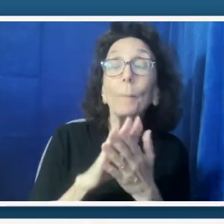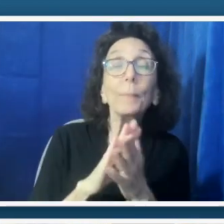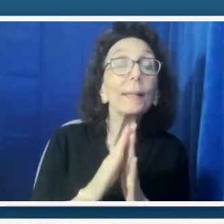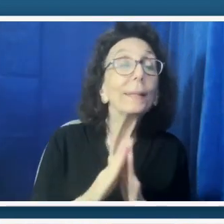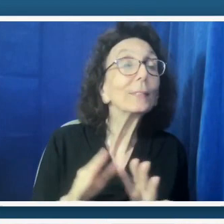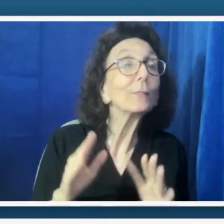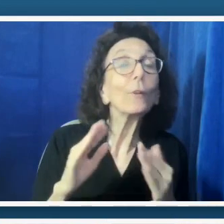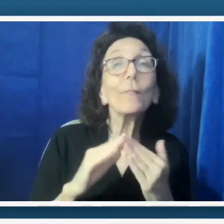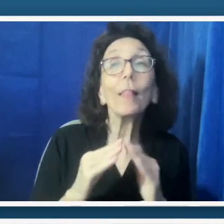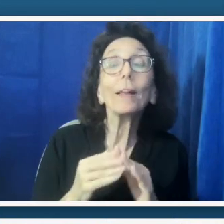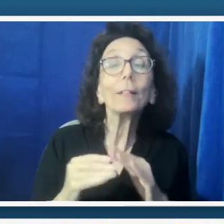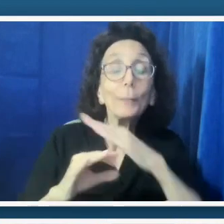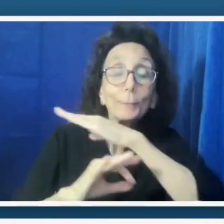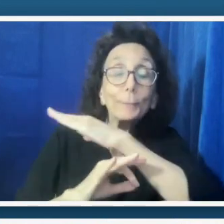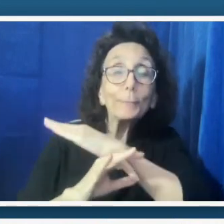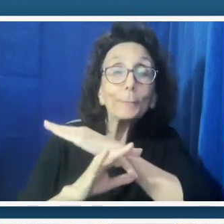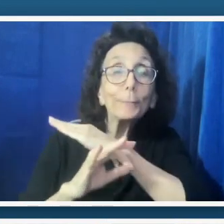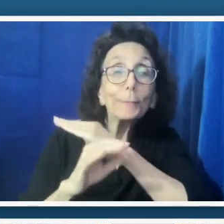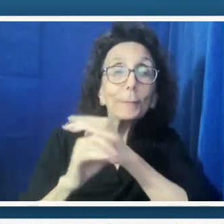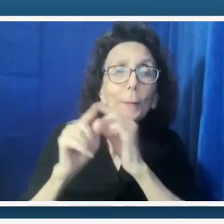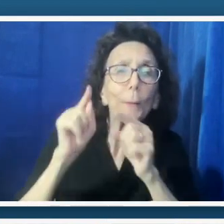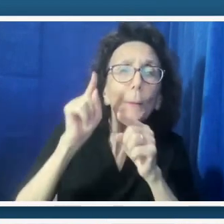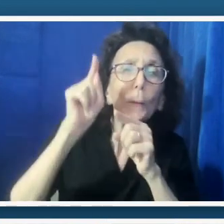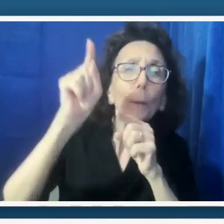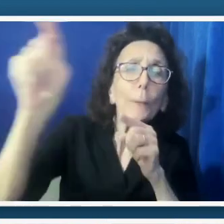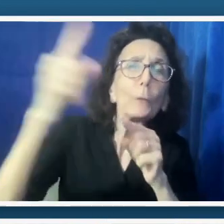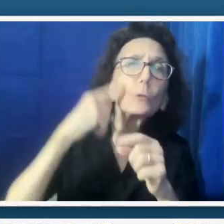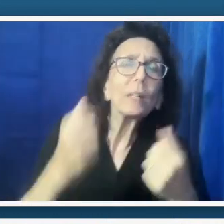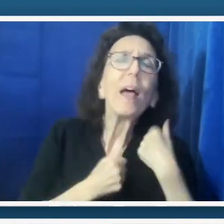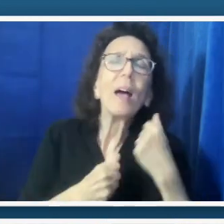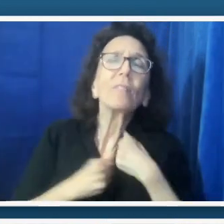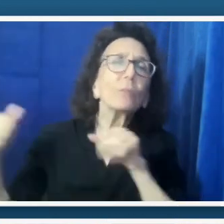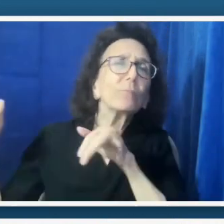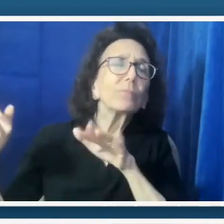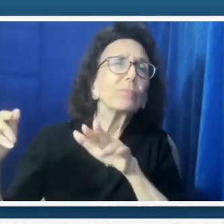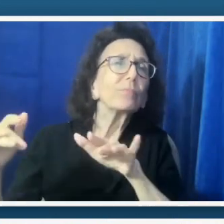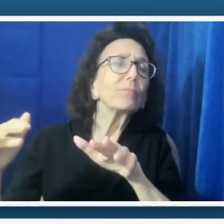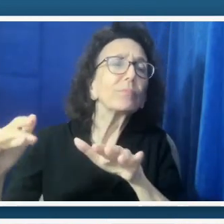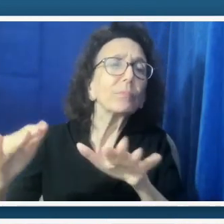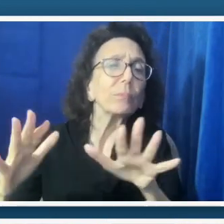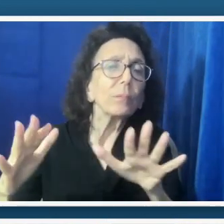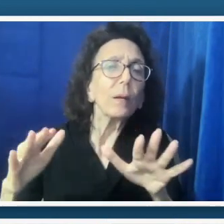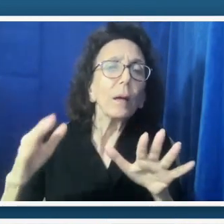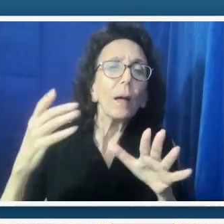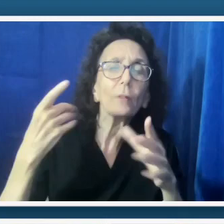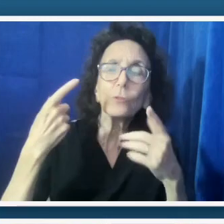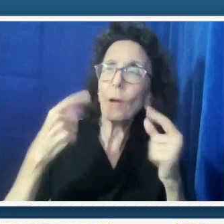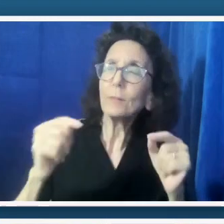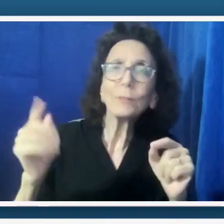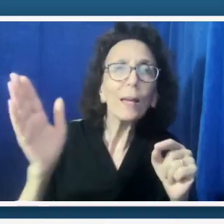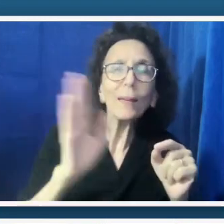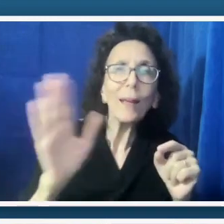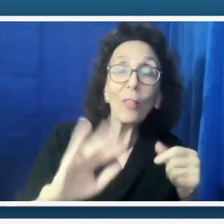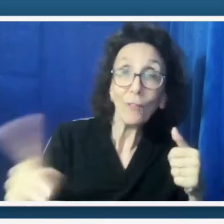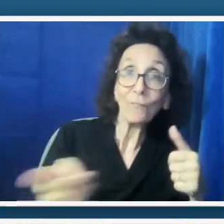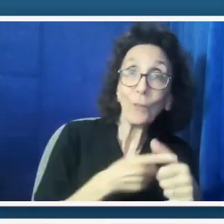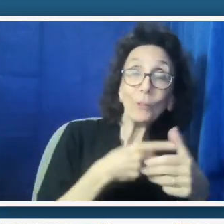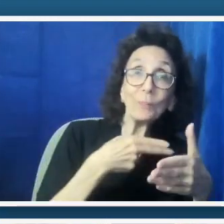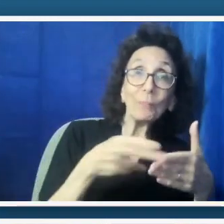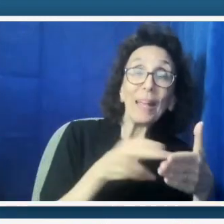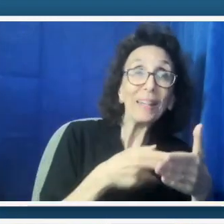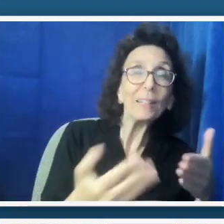the approaching cavalry in the distance, and it actively works to correct the false narrative perpetuated by the original post office